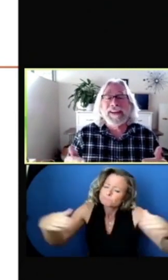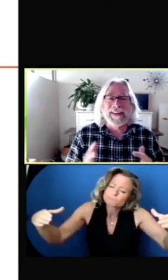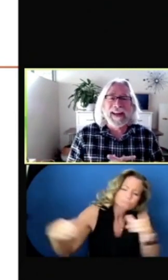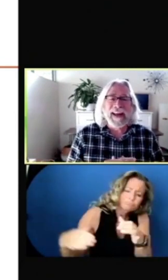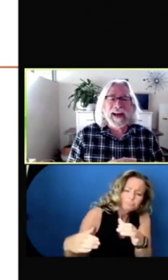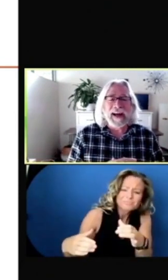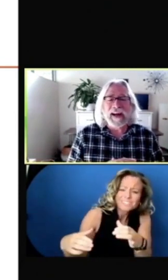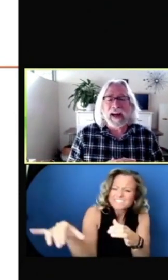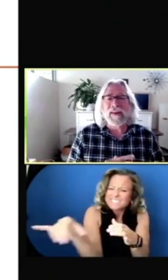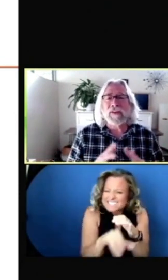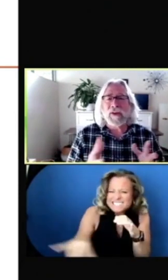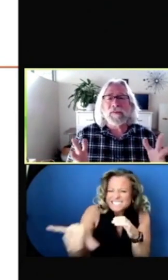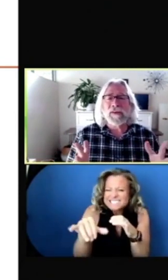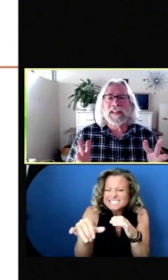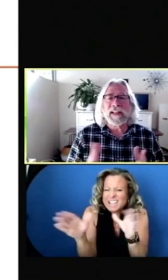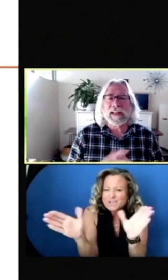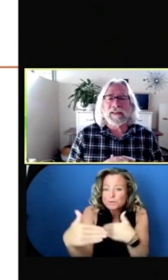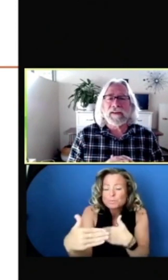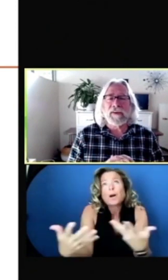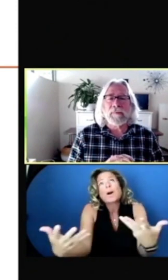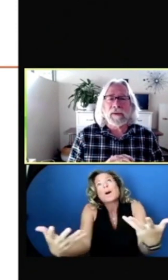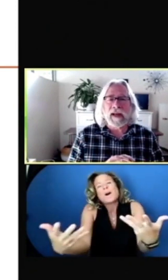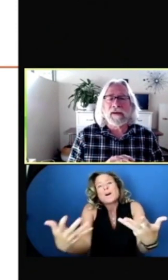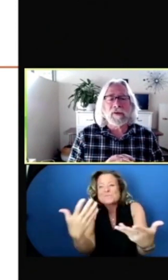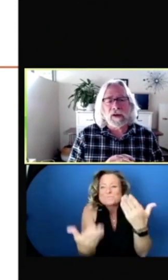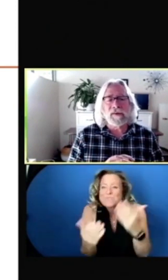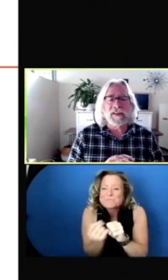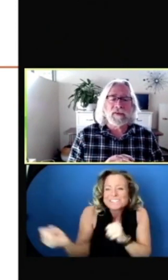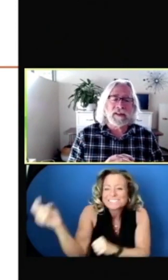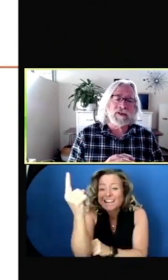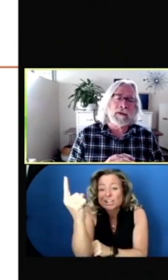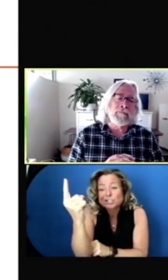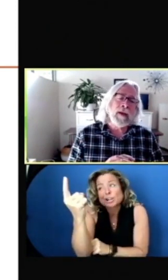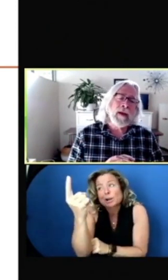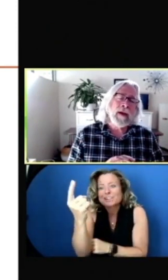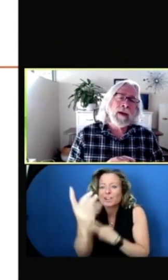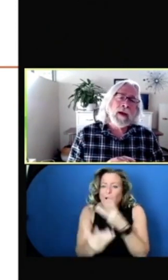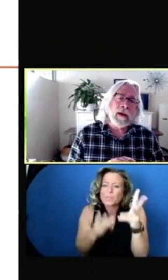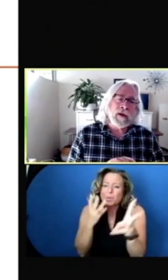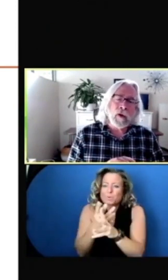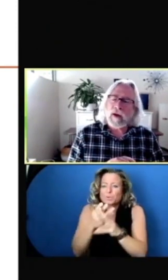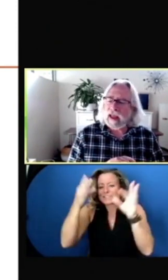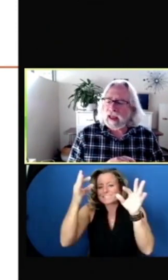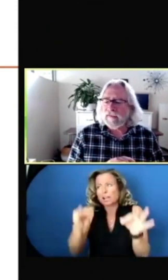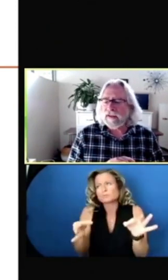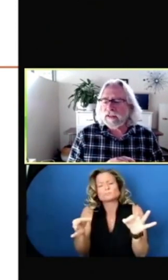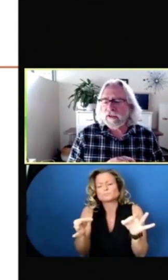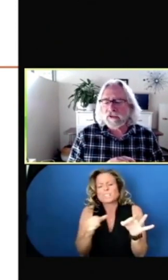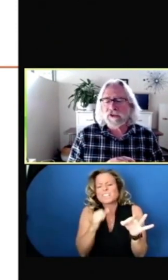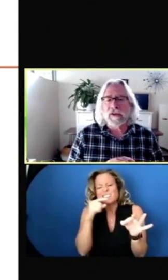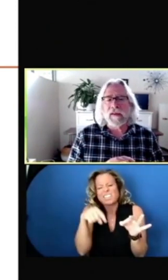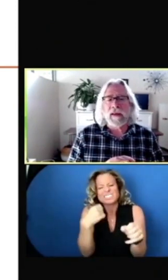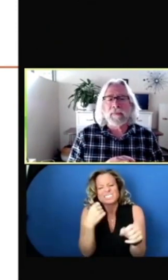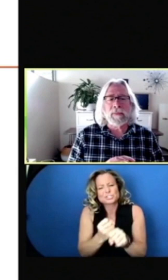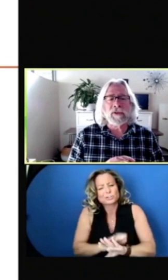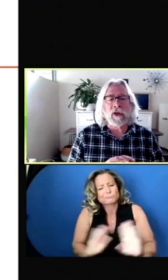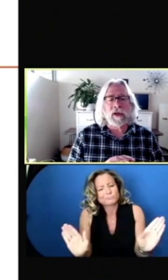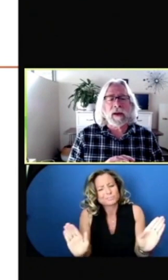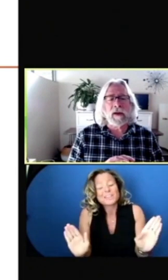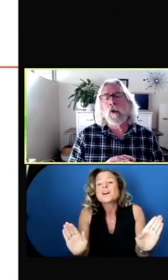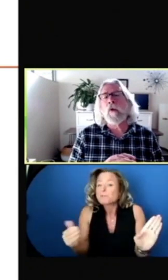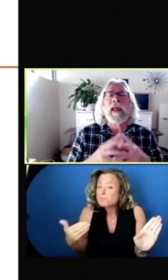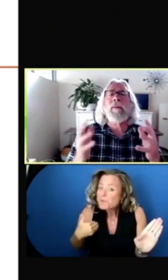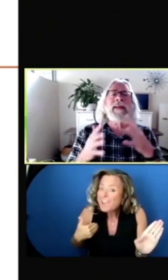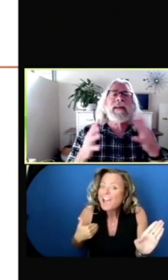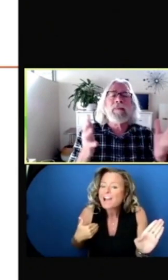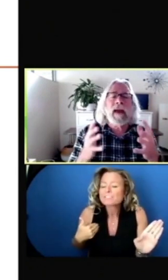next year. I think the universe had a little different plan for all of us for this year. You know, we have this notion that people talk